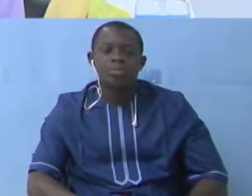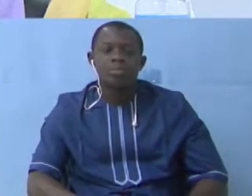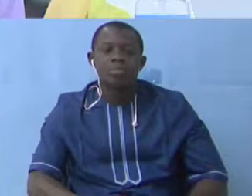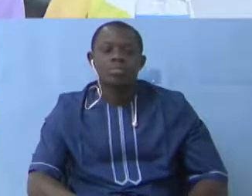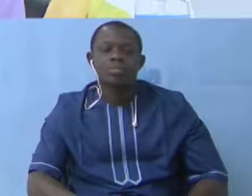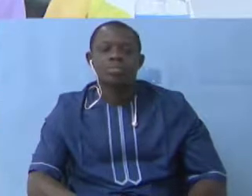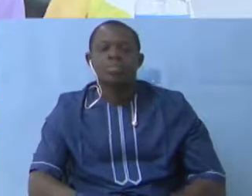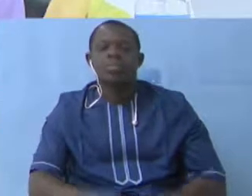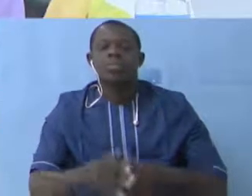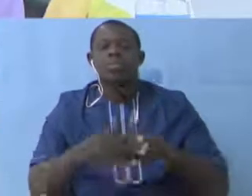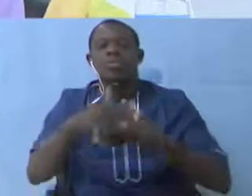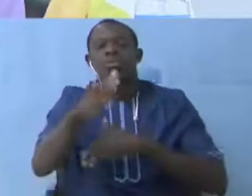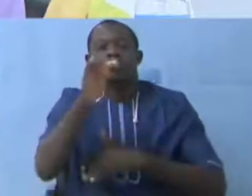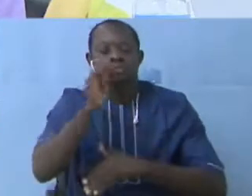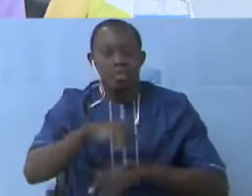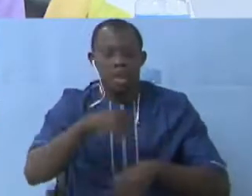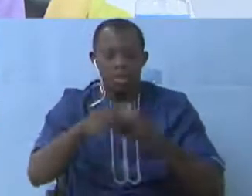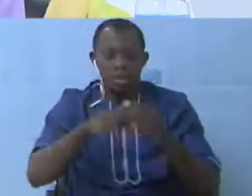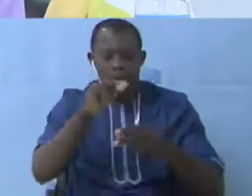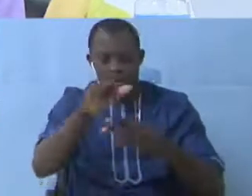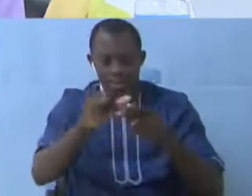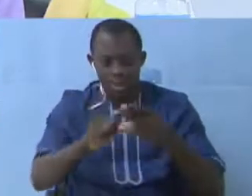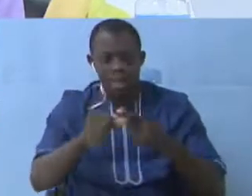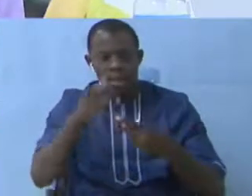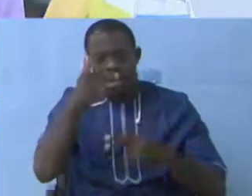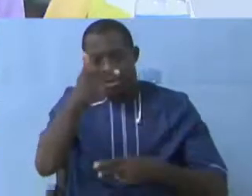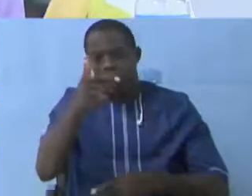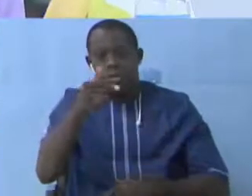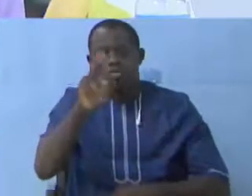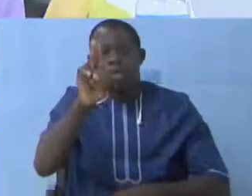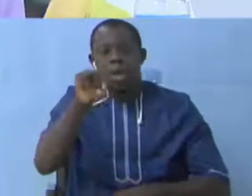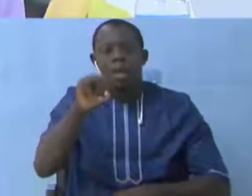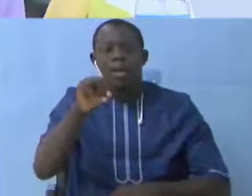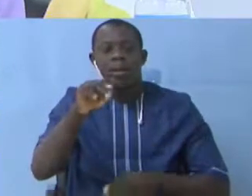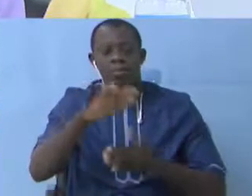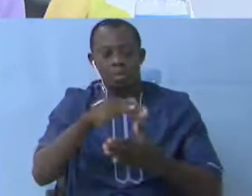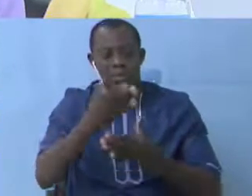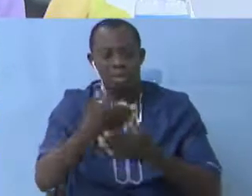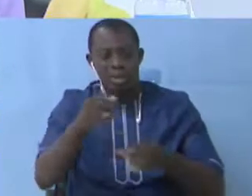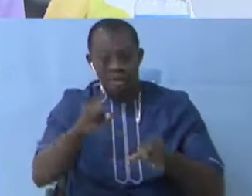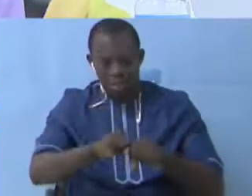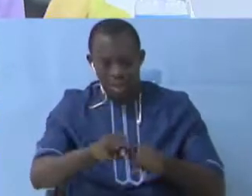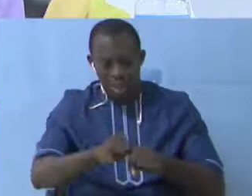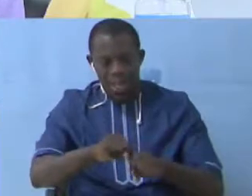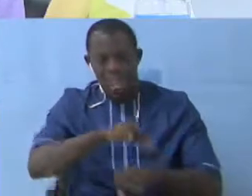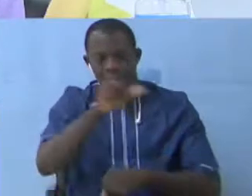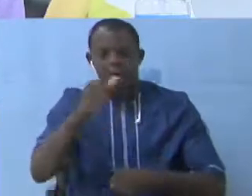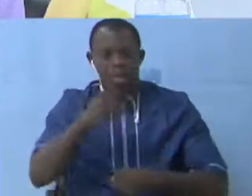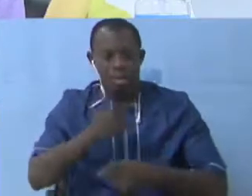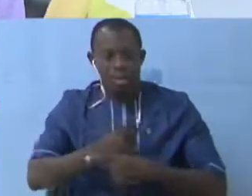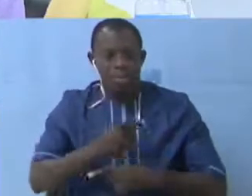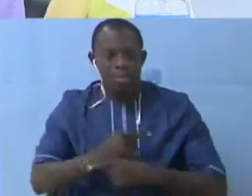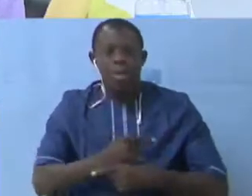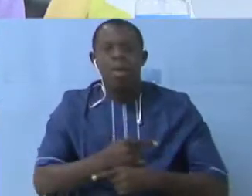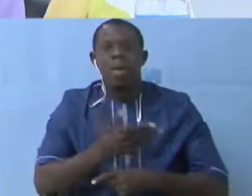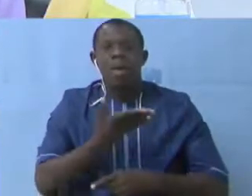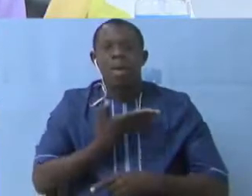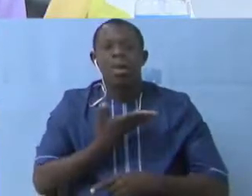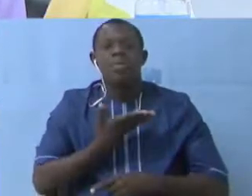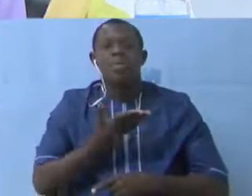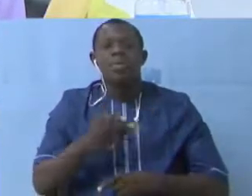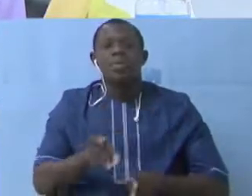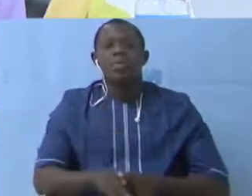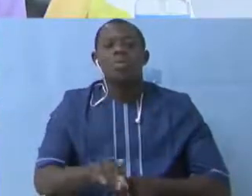the UN Charter, I think between Senegal and Gambia, and I personally discovered during the impasse that there are hundreds